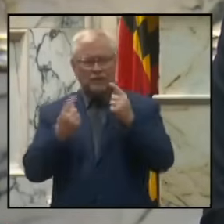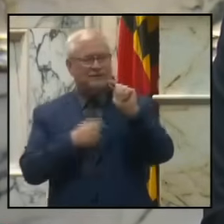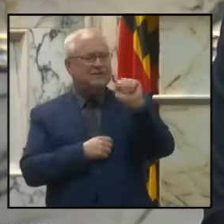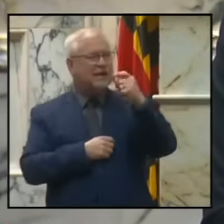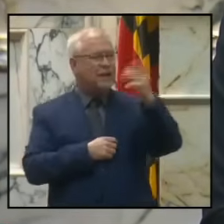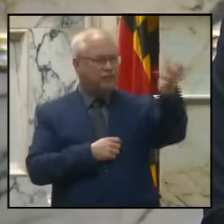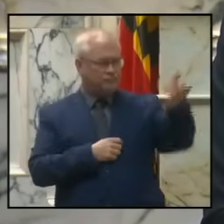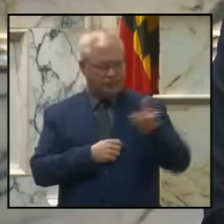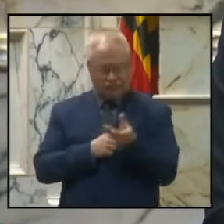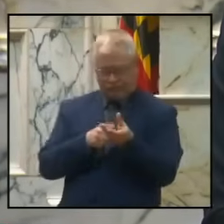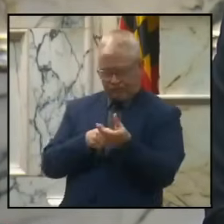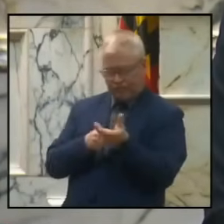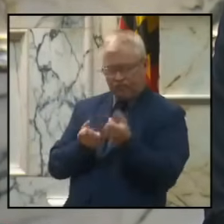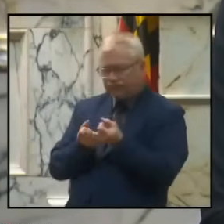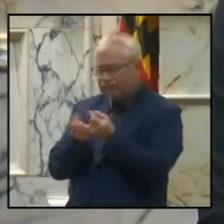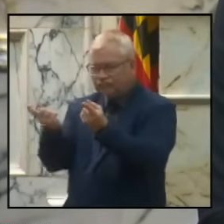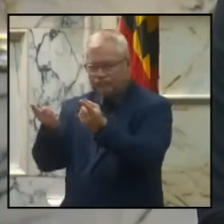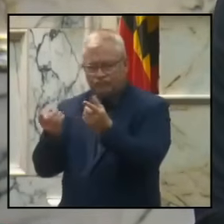We are looking